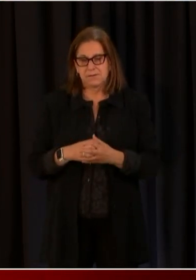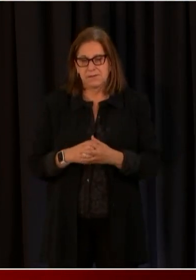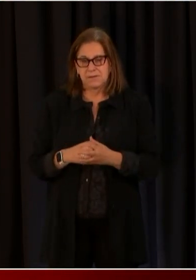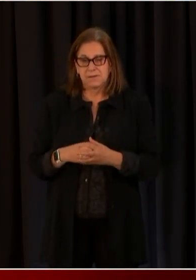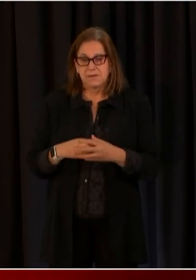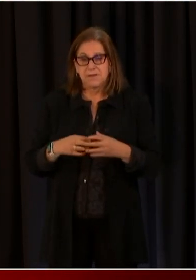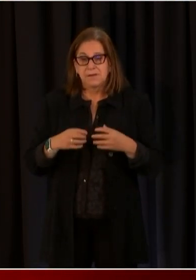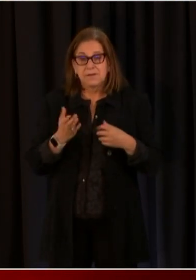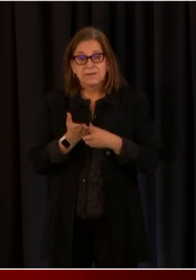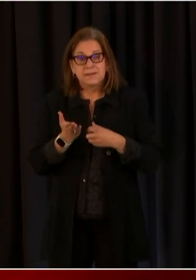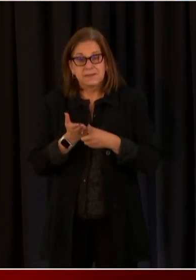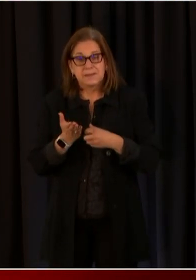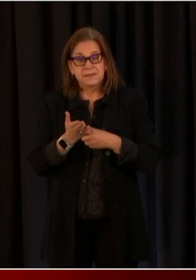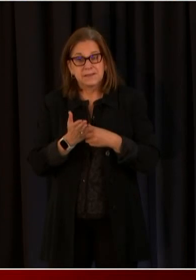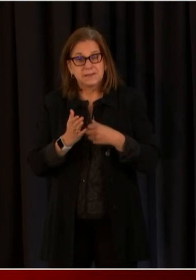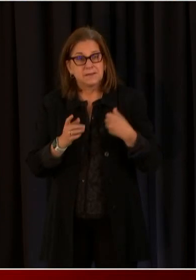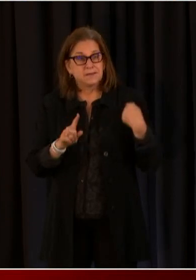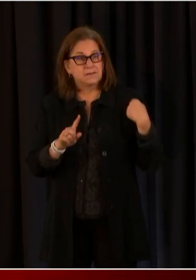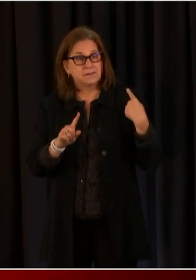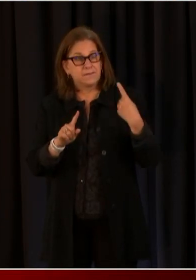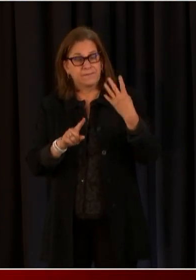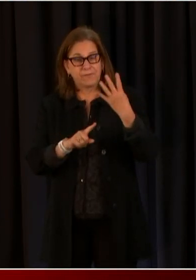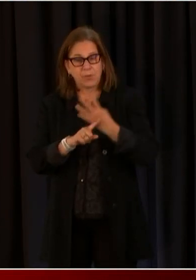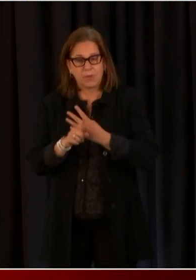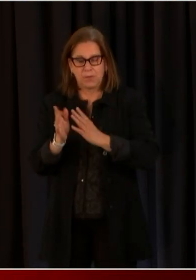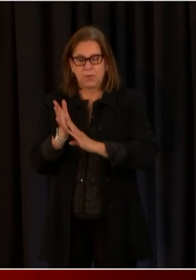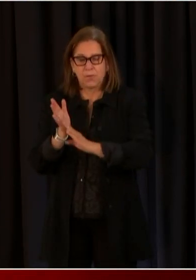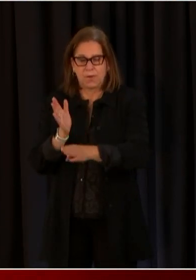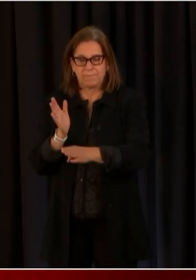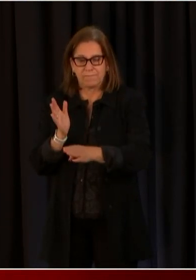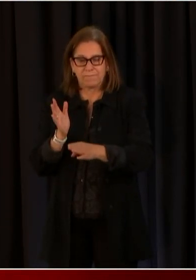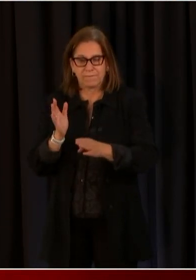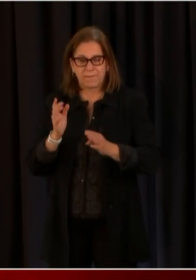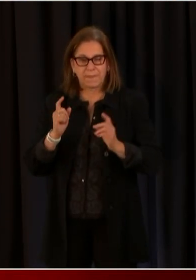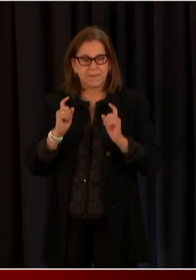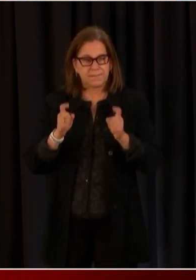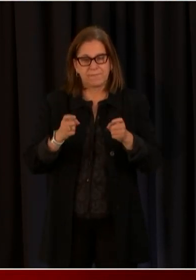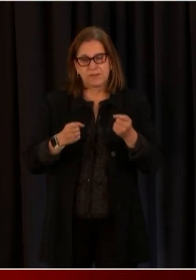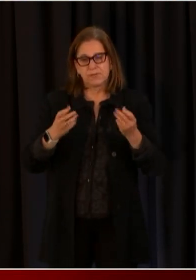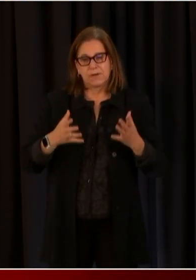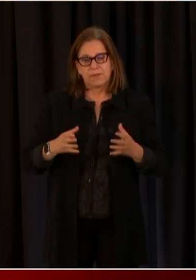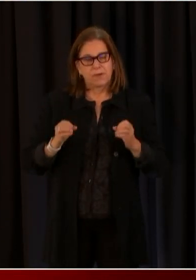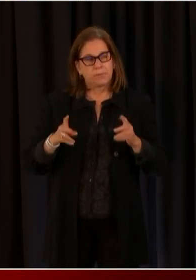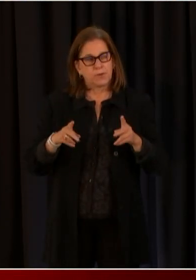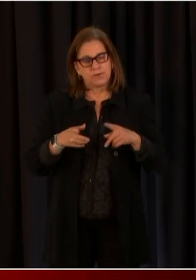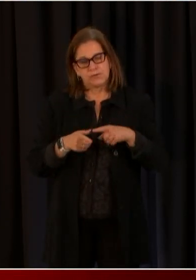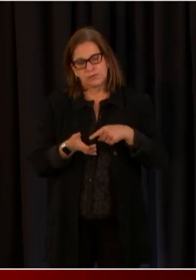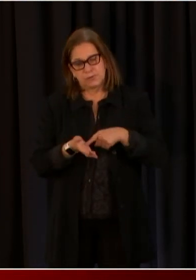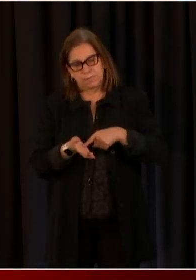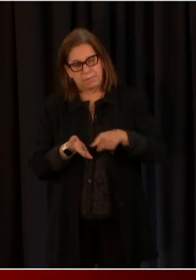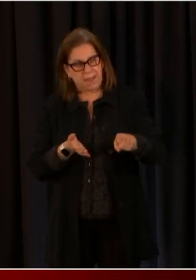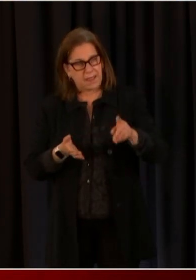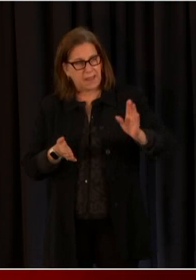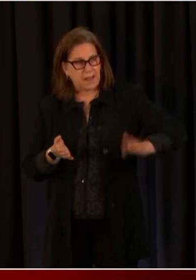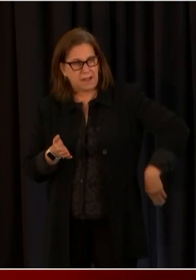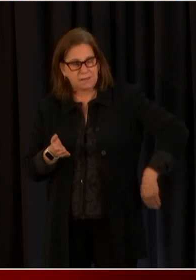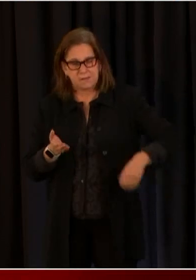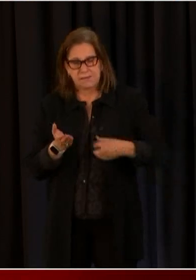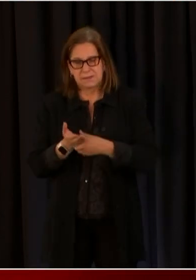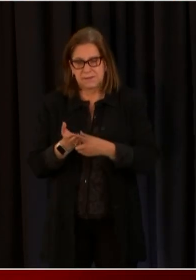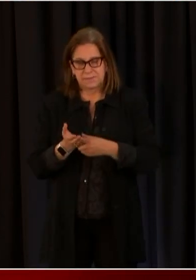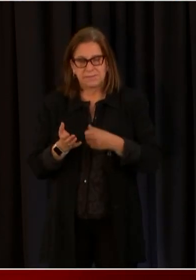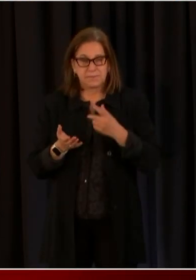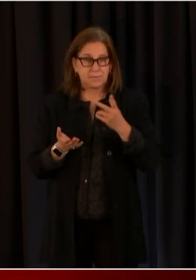where we will give drivers the opportunity to pay outstanding tickets for parking, photo enforcement,